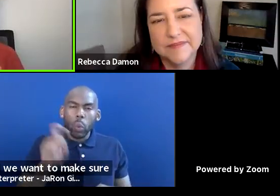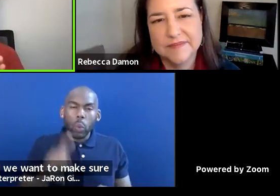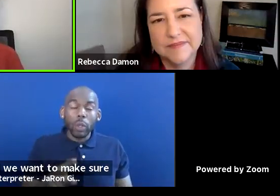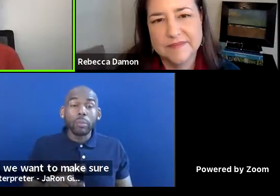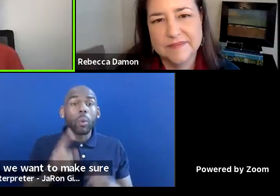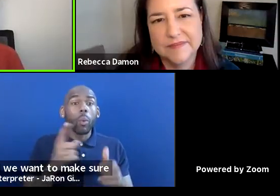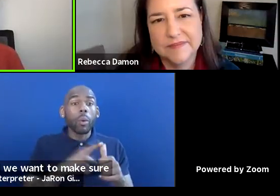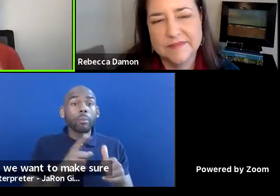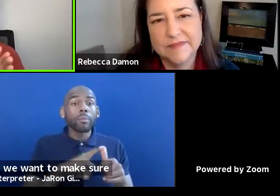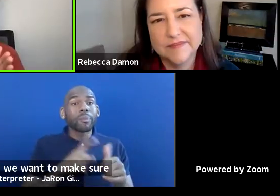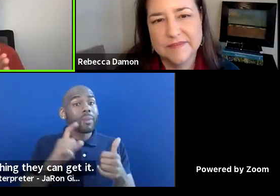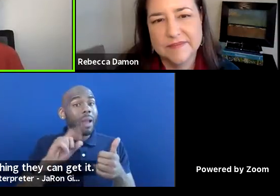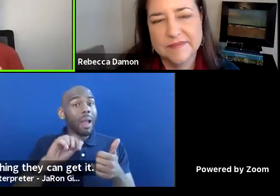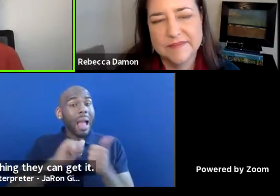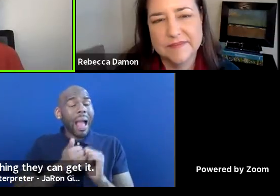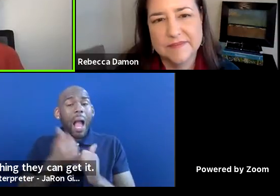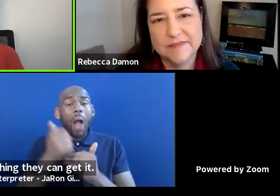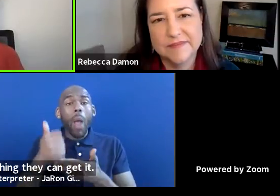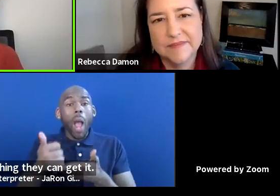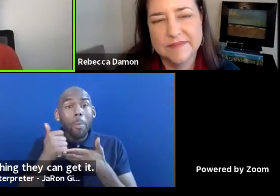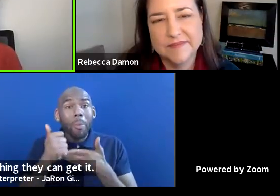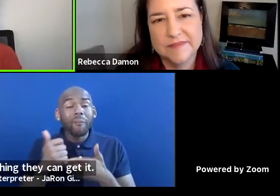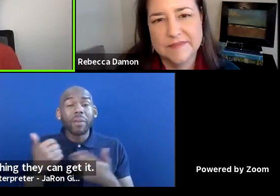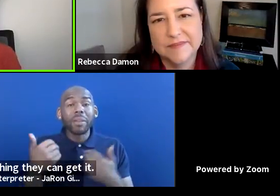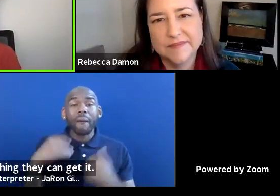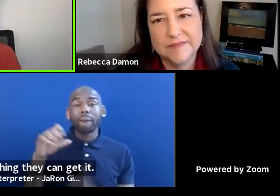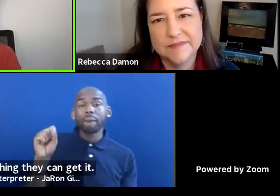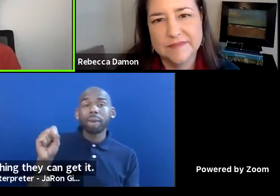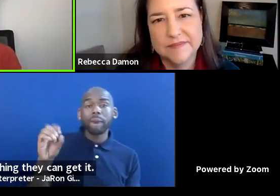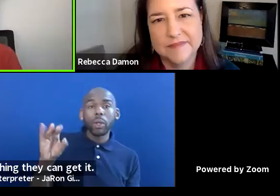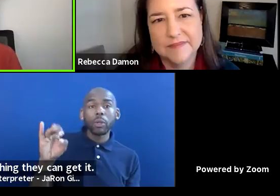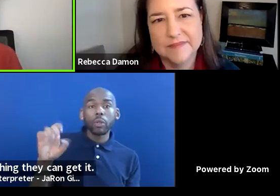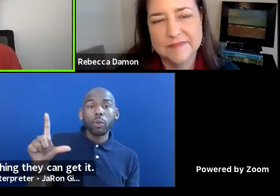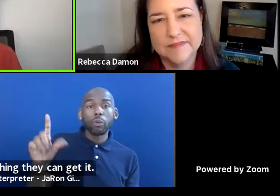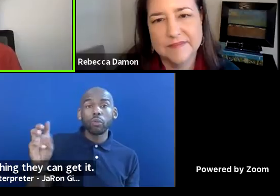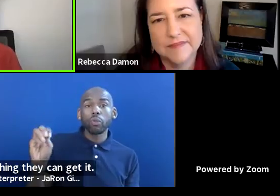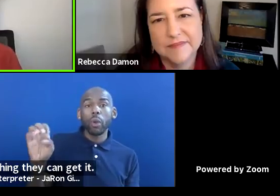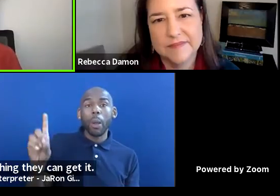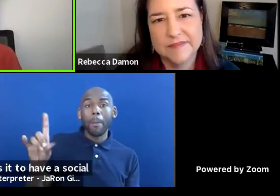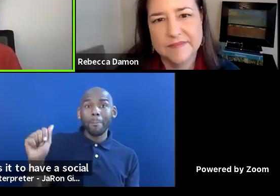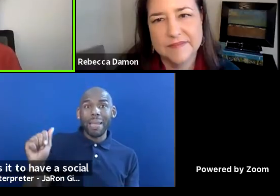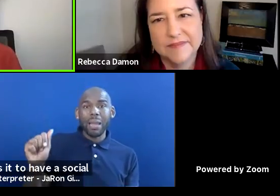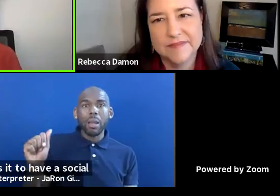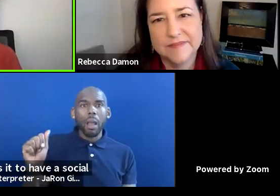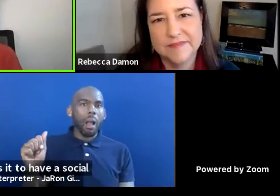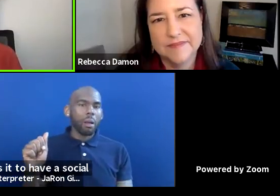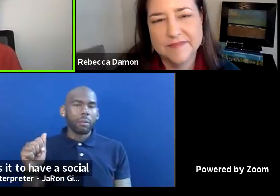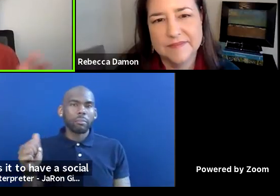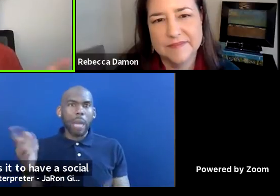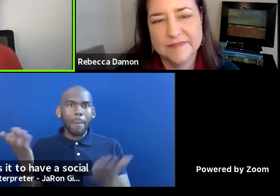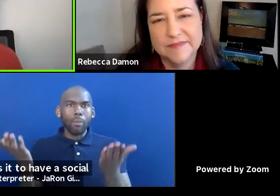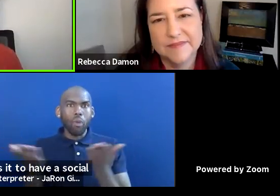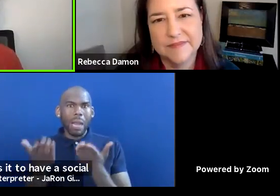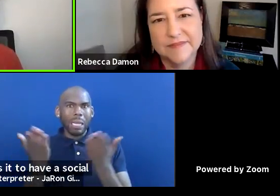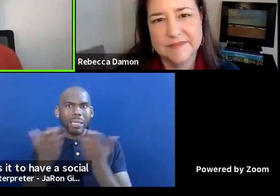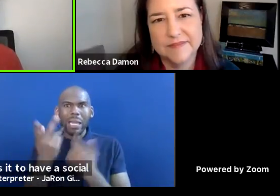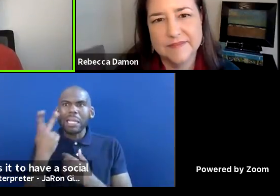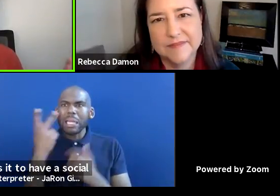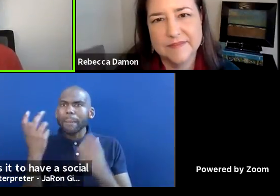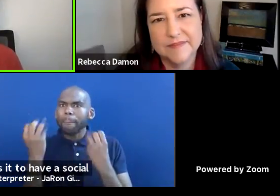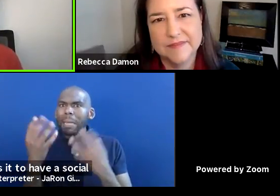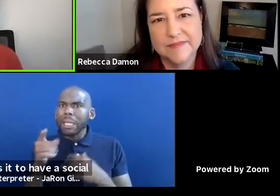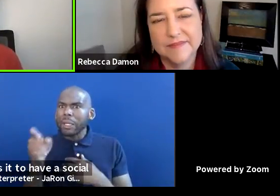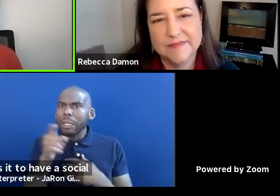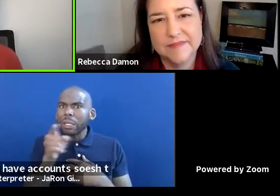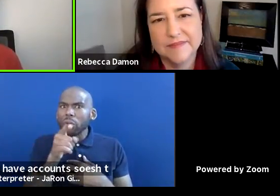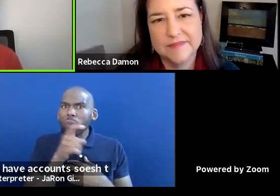is it to have a social media presence? I see many of you have accounts associated with your network, but if I'm just starting out, I don't have